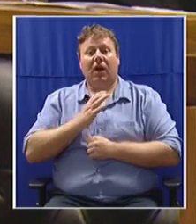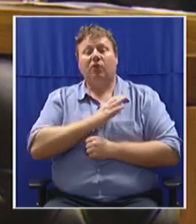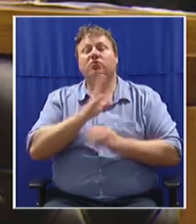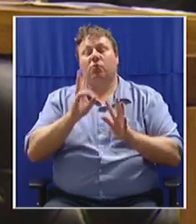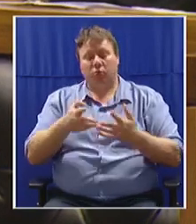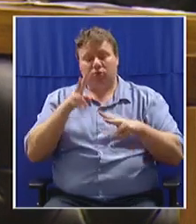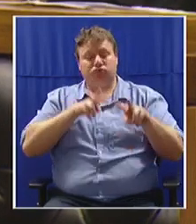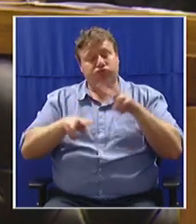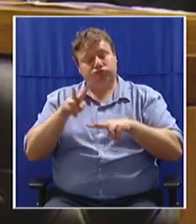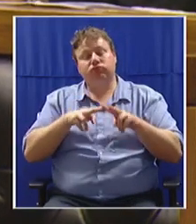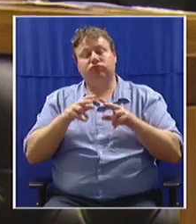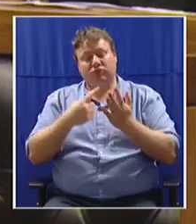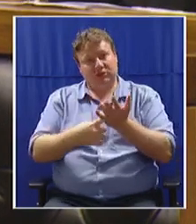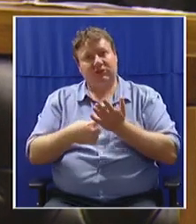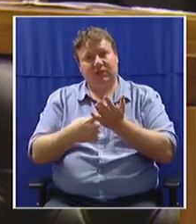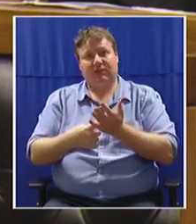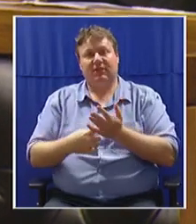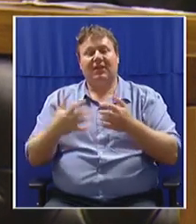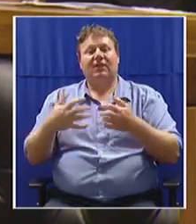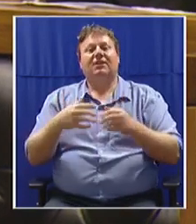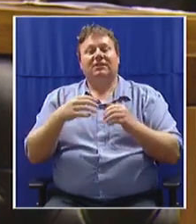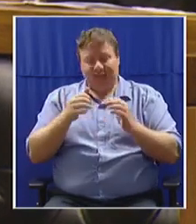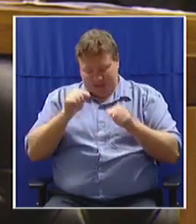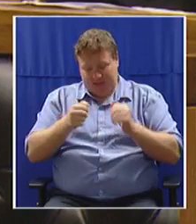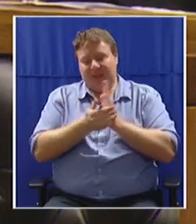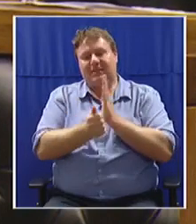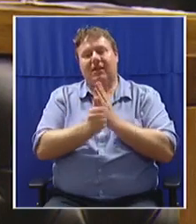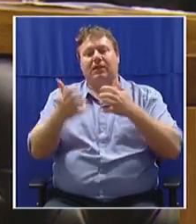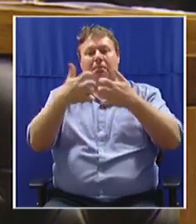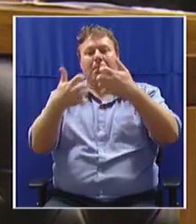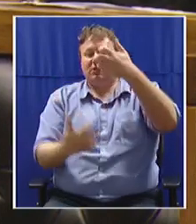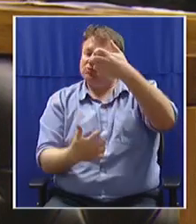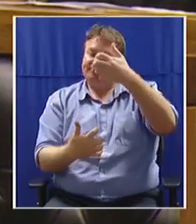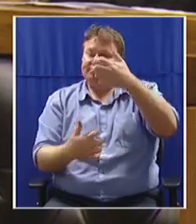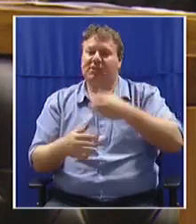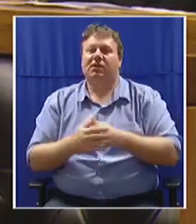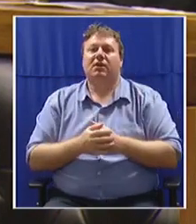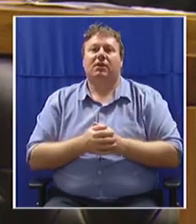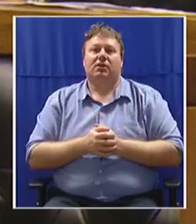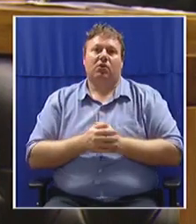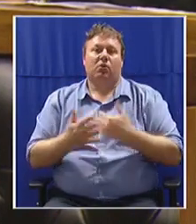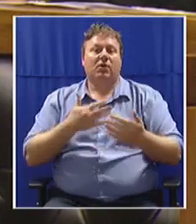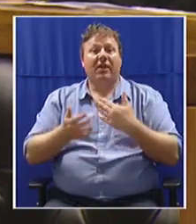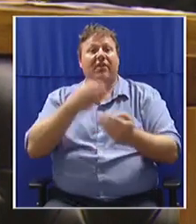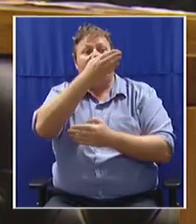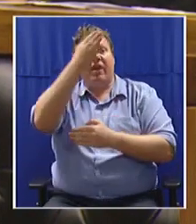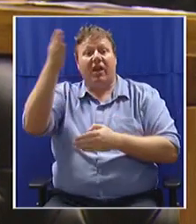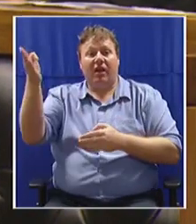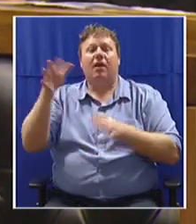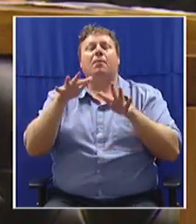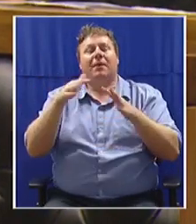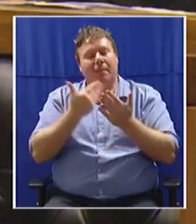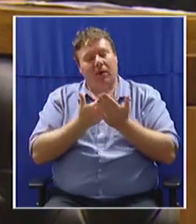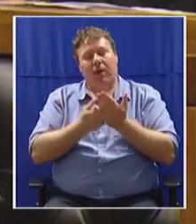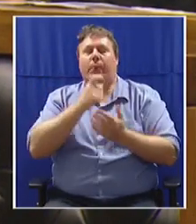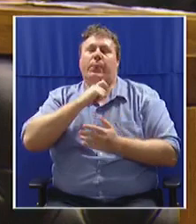discuss, the skills mismatch, but whatever skills that are out there, people have acquired, they can put them into